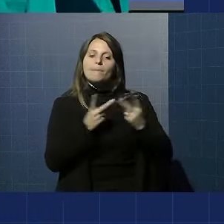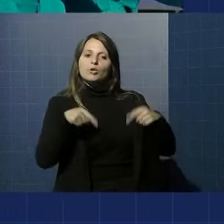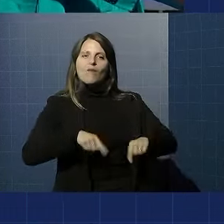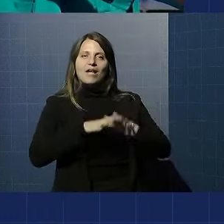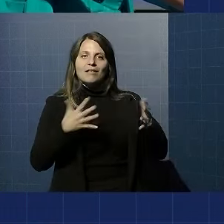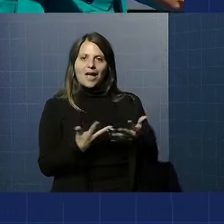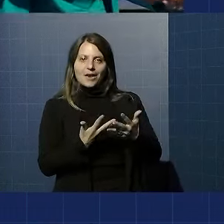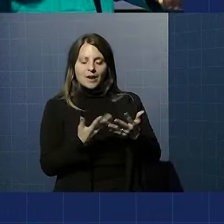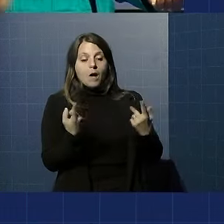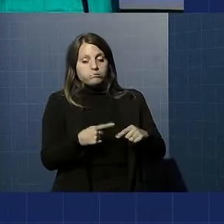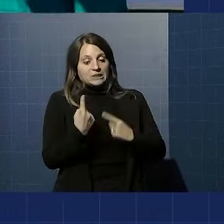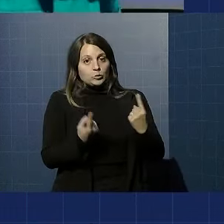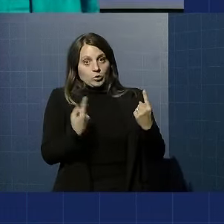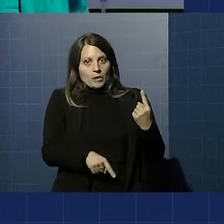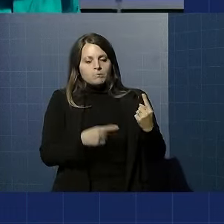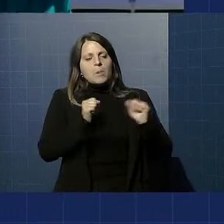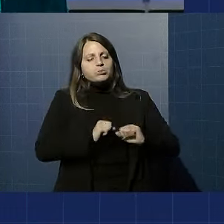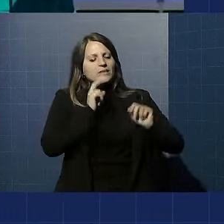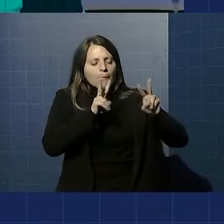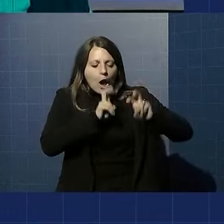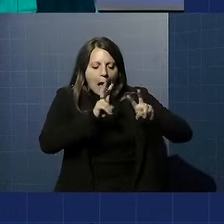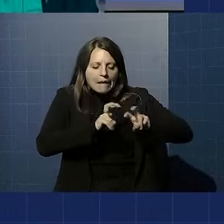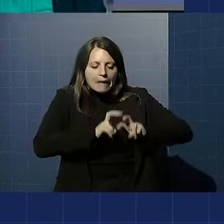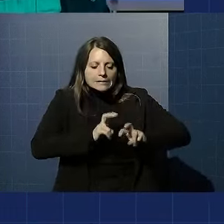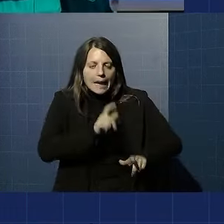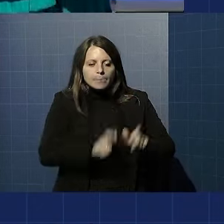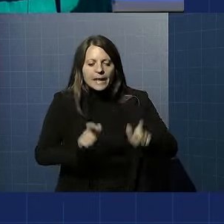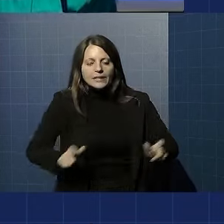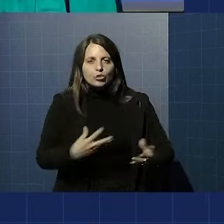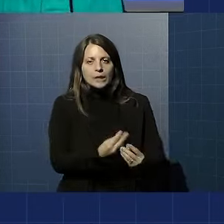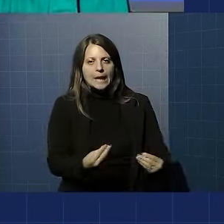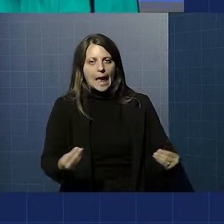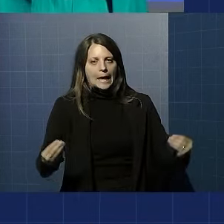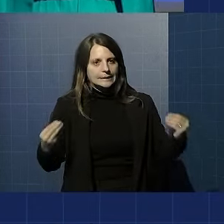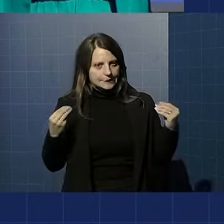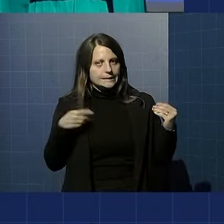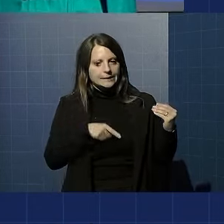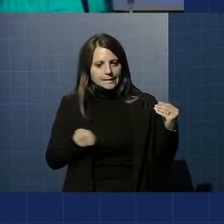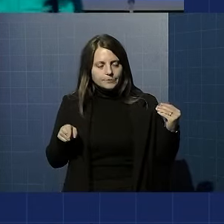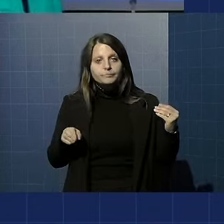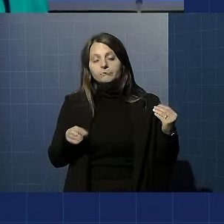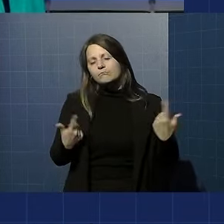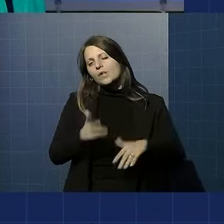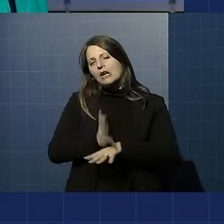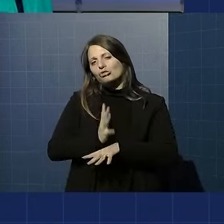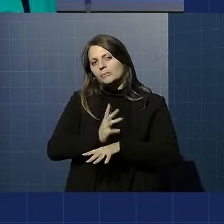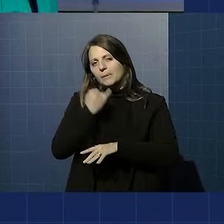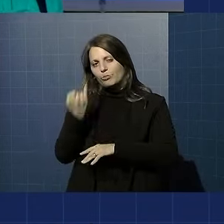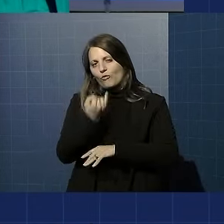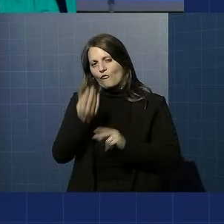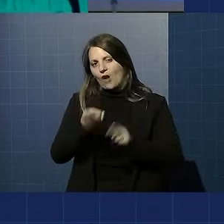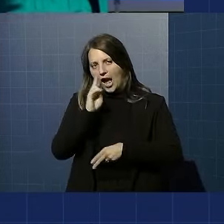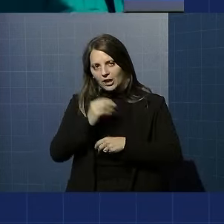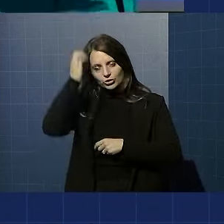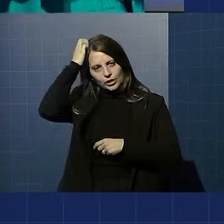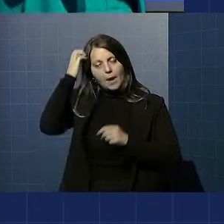it's easier to access. We can use more state-of-the-art technology. For example, if we want to look at the brain and we want to do a brain scan,